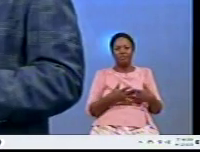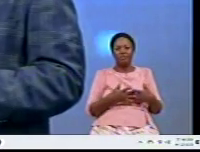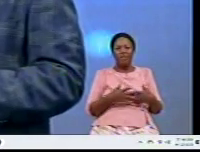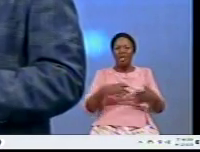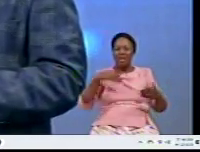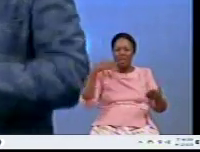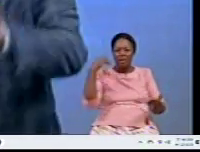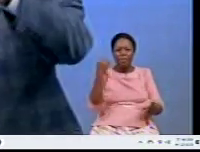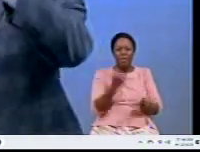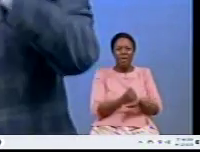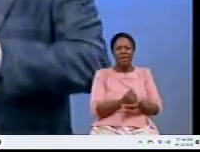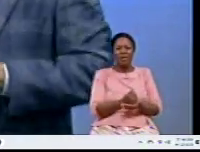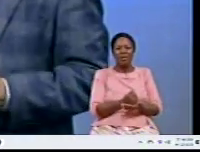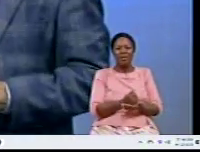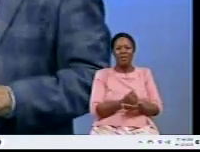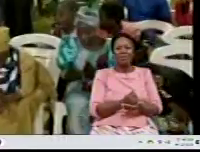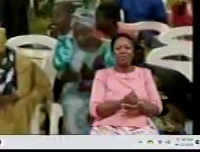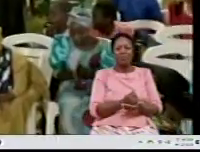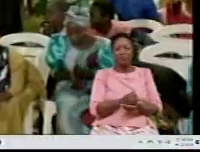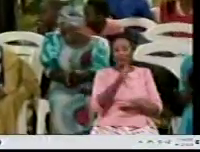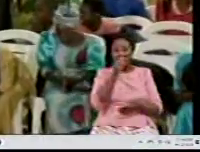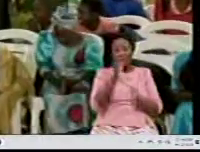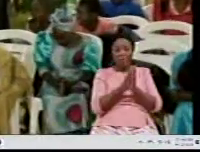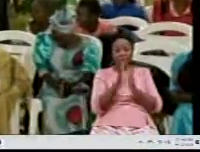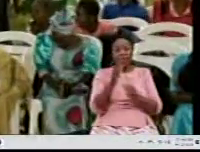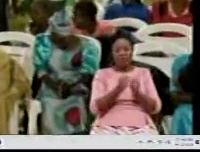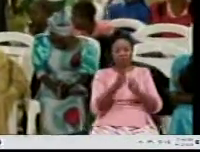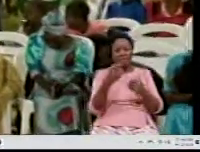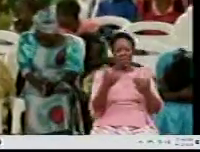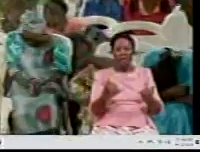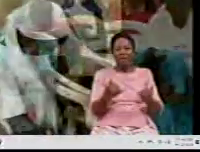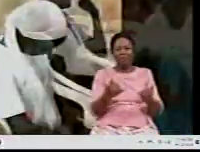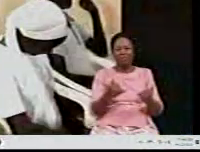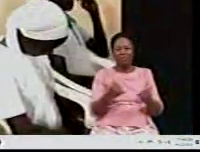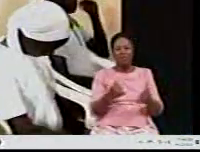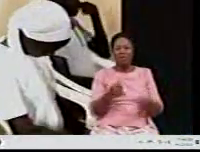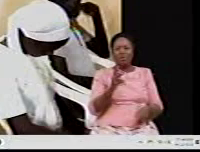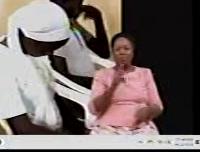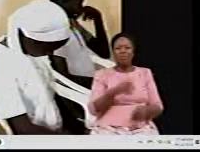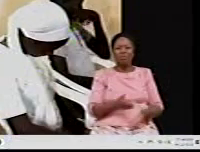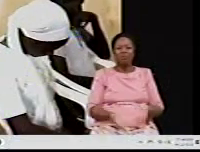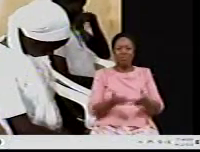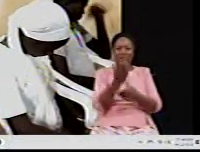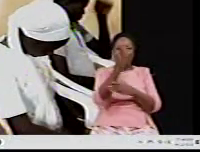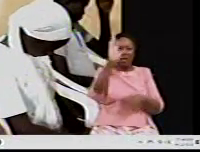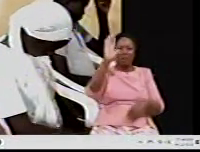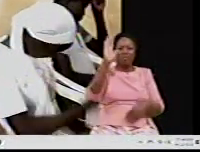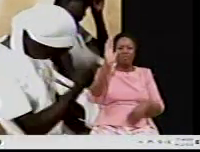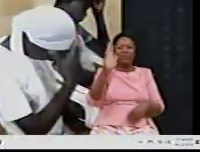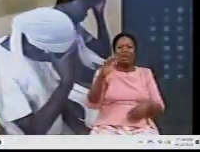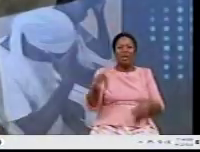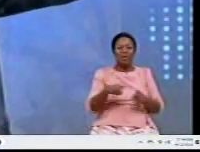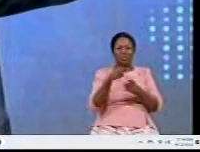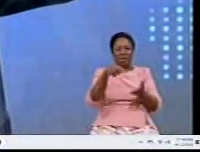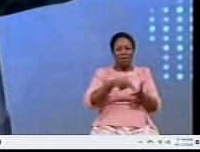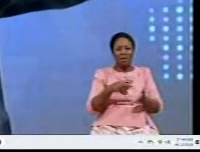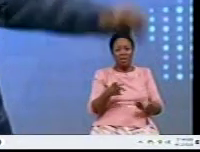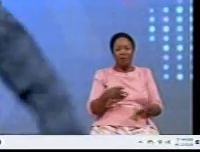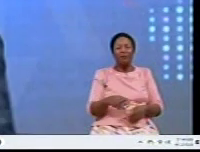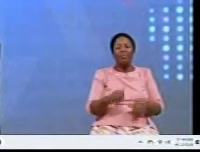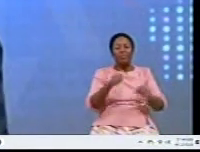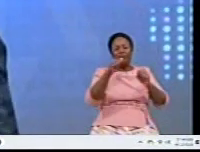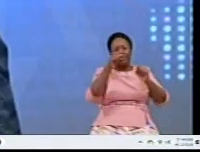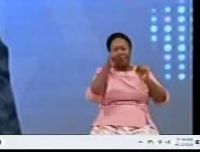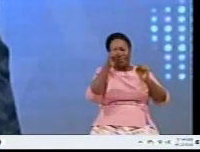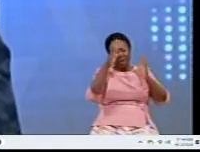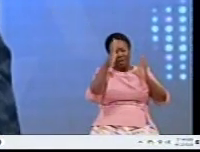Amen. I'm praying with you now. Keep your hand up as you are standing up. Father,